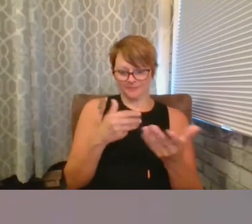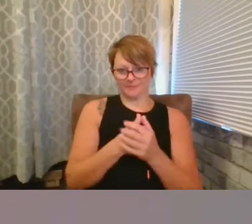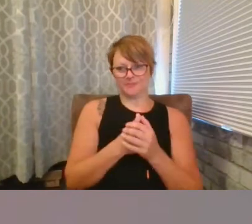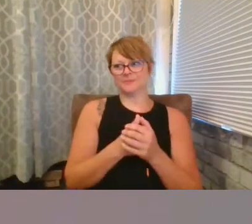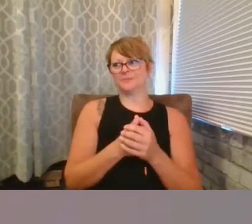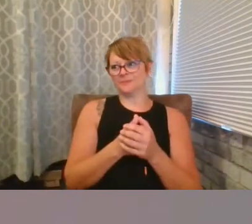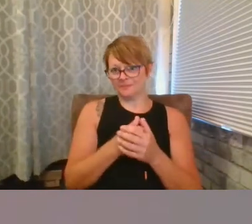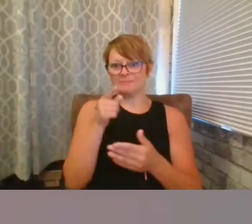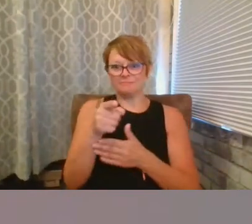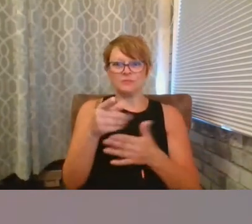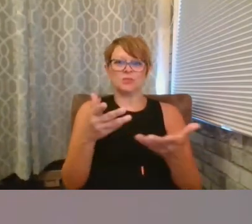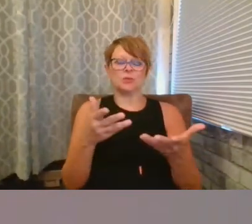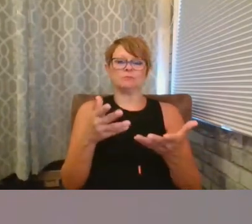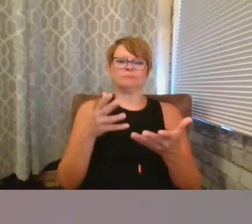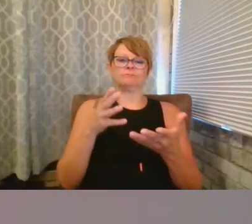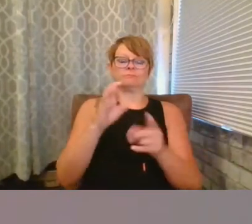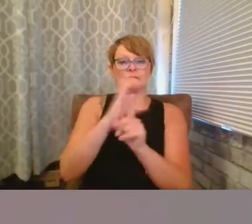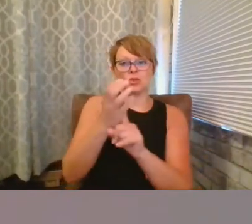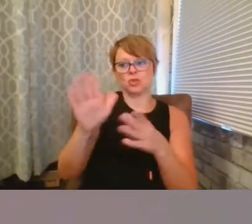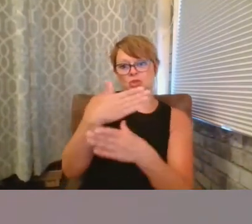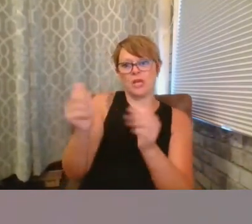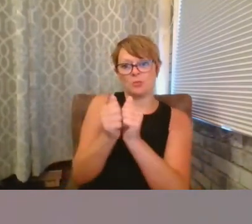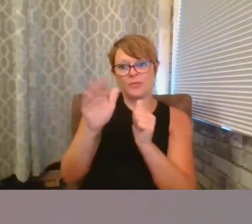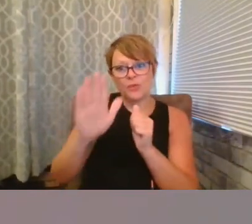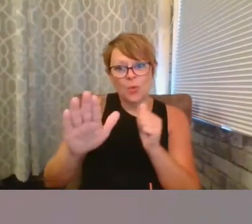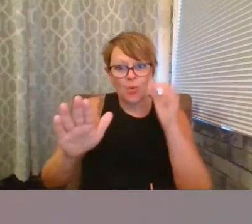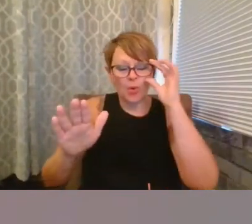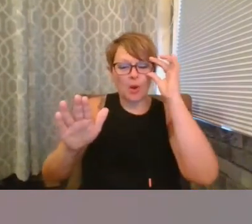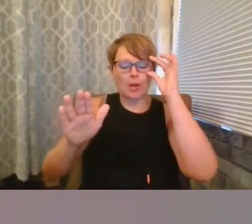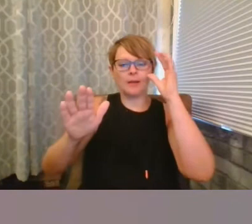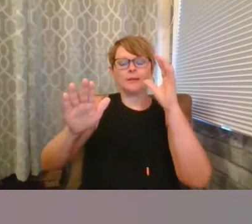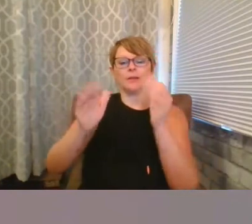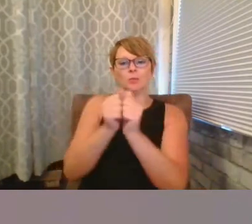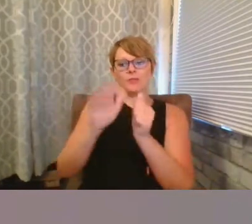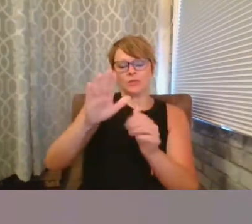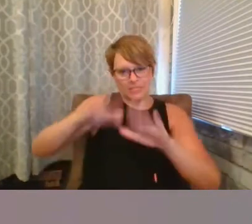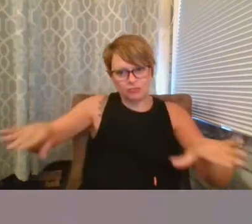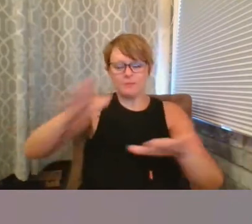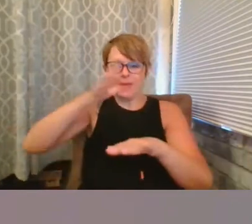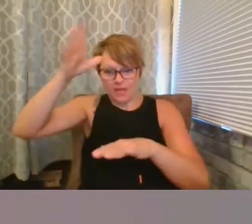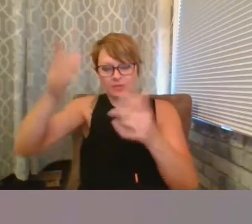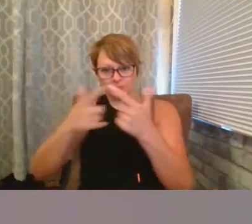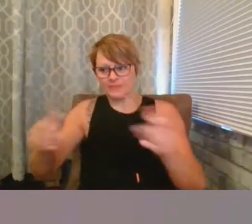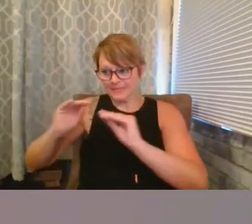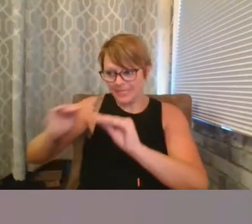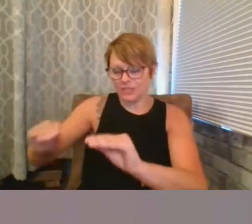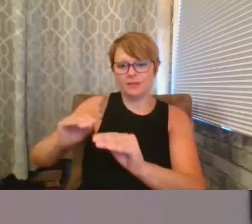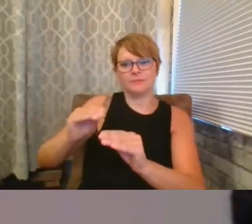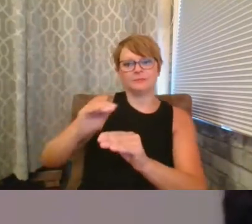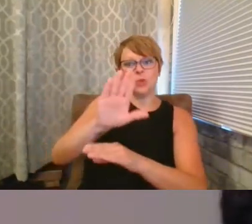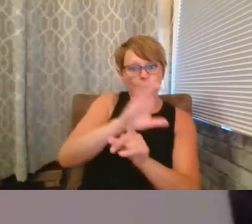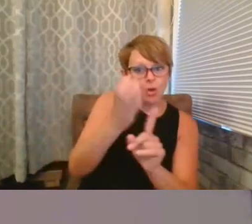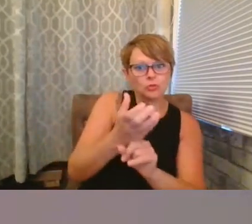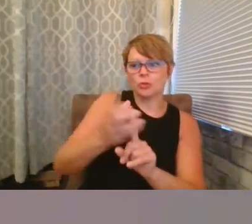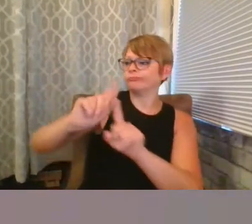families there with your heritage and foods as you talked about, and teaching them some part of your culture as well. Let's